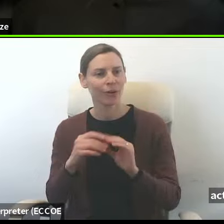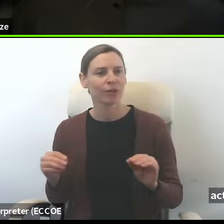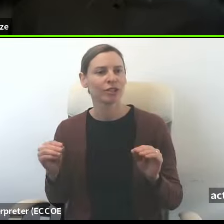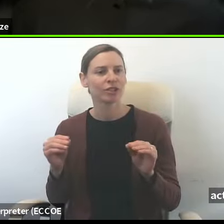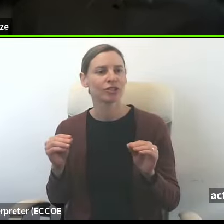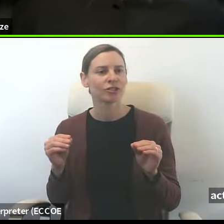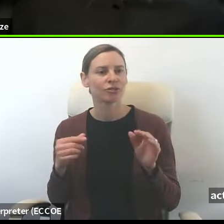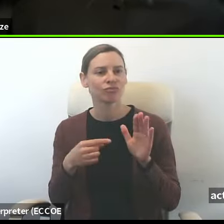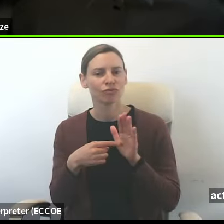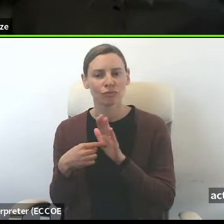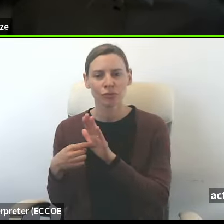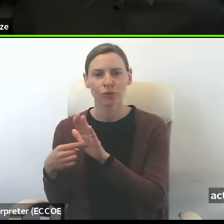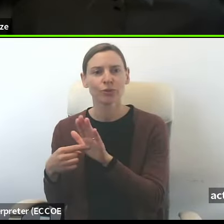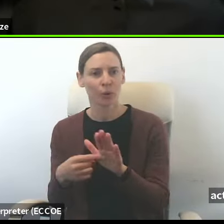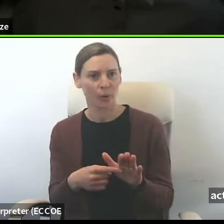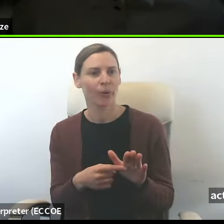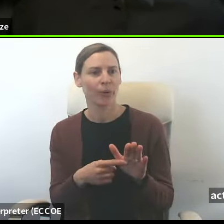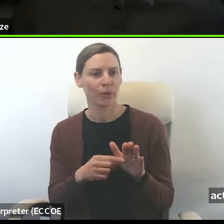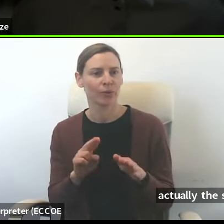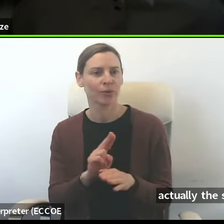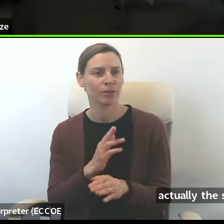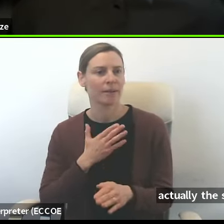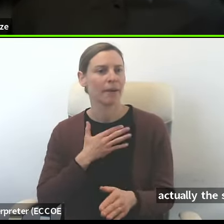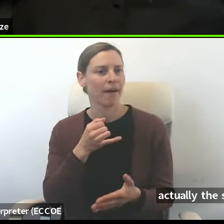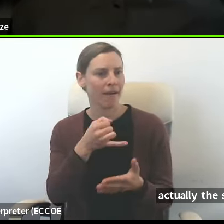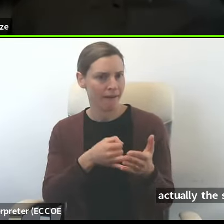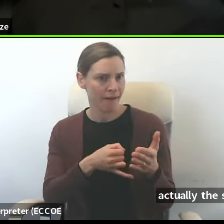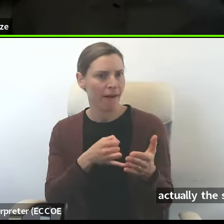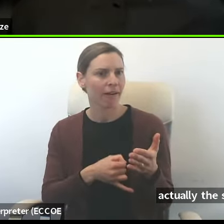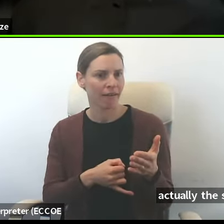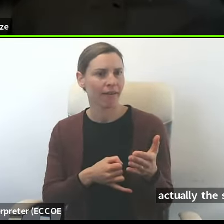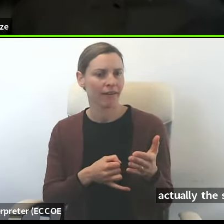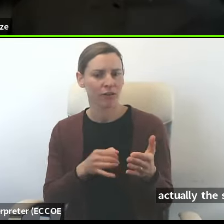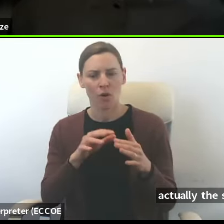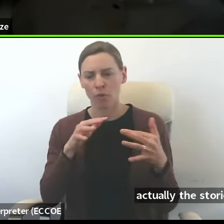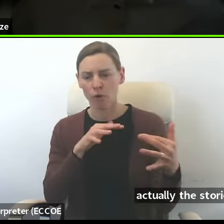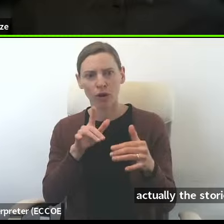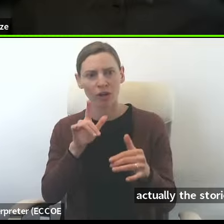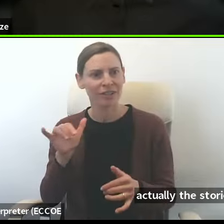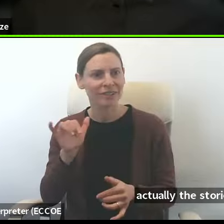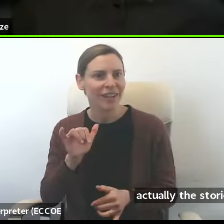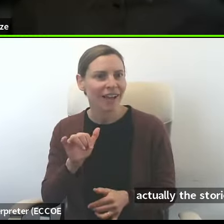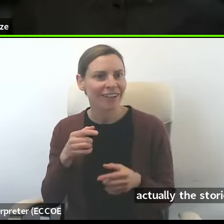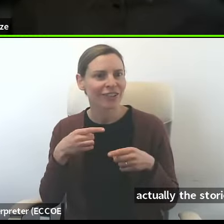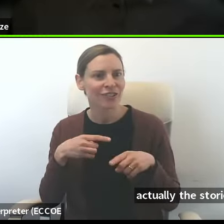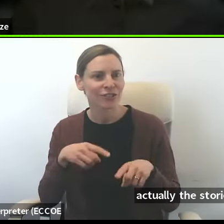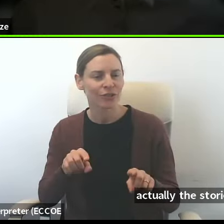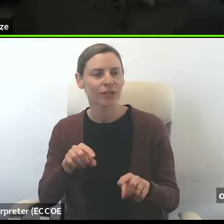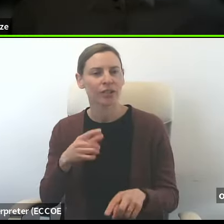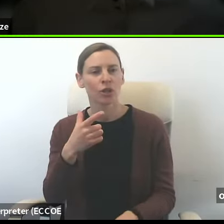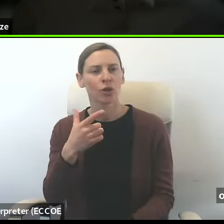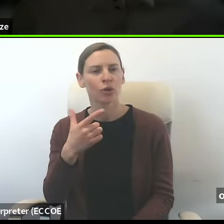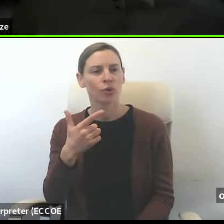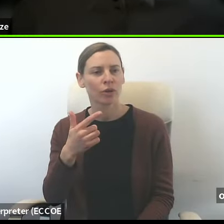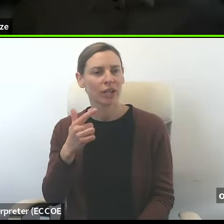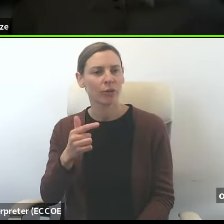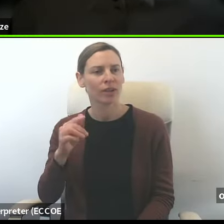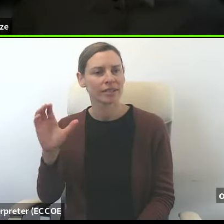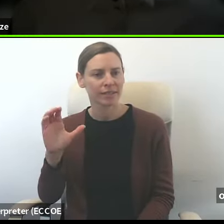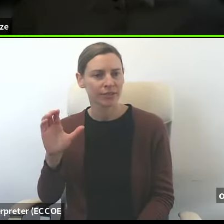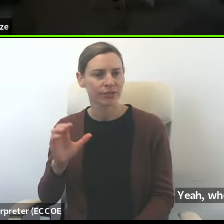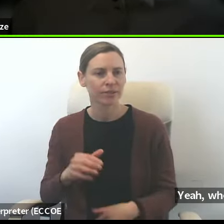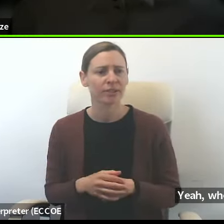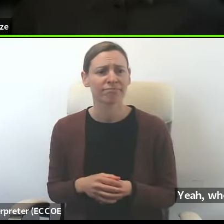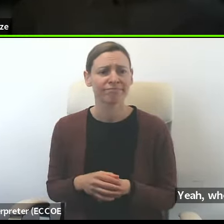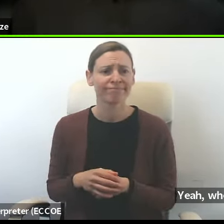the war in 21st century or something like this. Yeah, when they say this, but still I said, yeah, thank you. You're pretty kind to